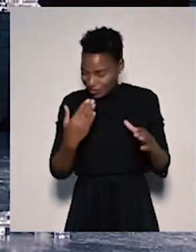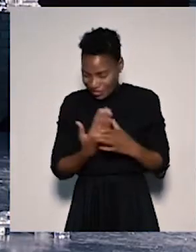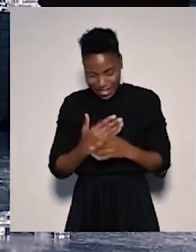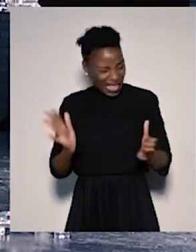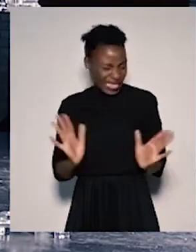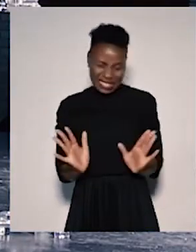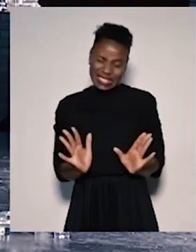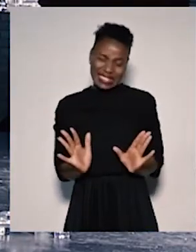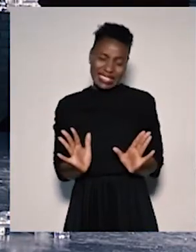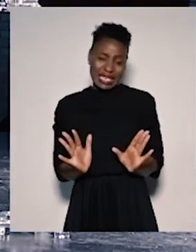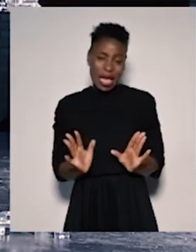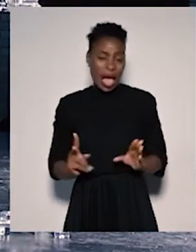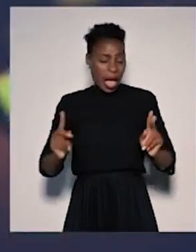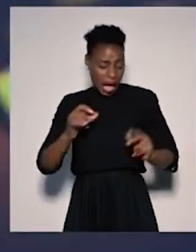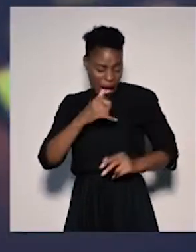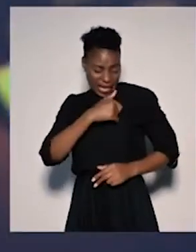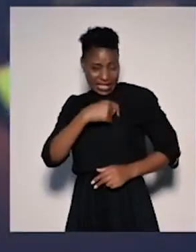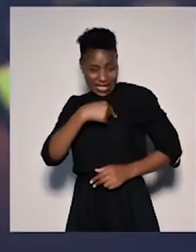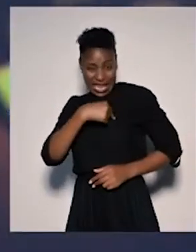At heart, you are not at peace.